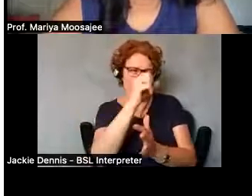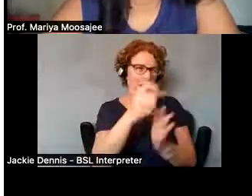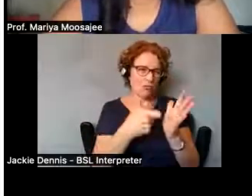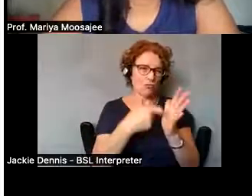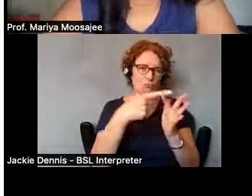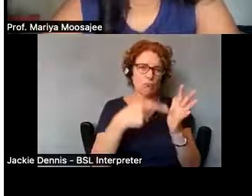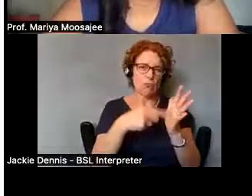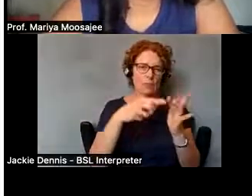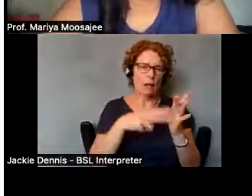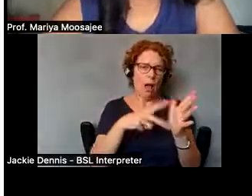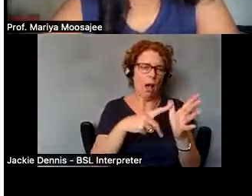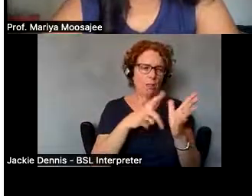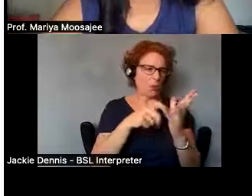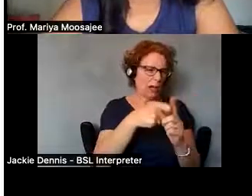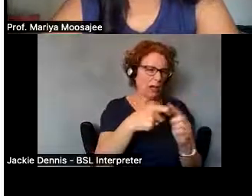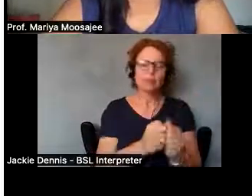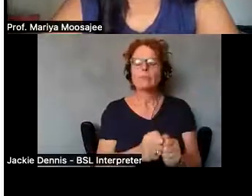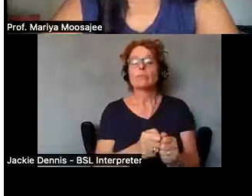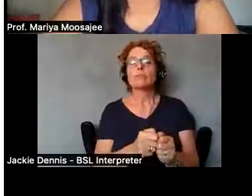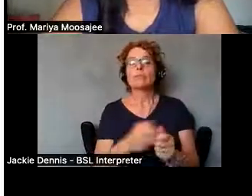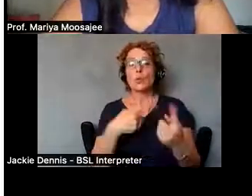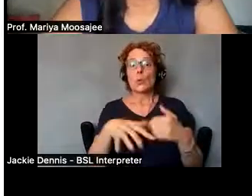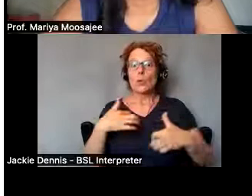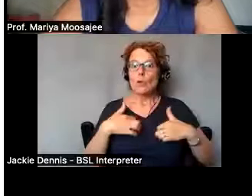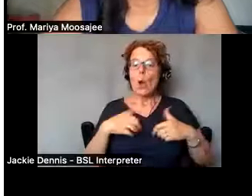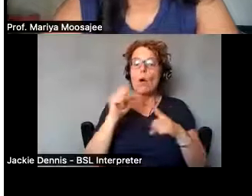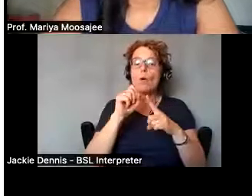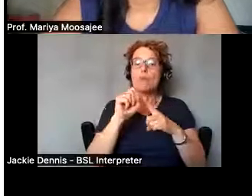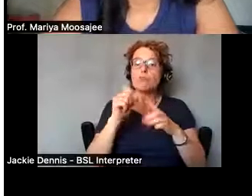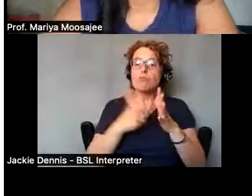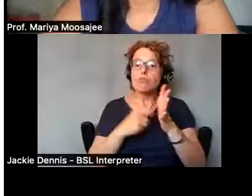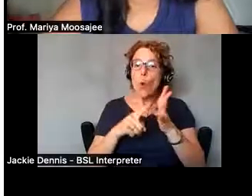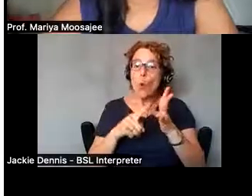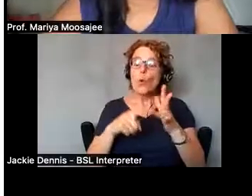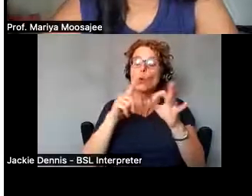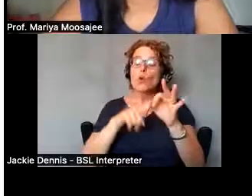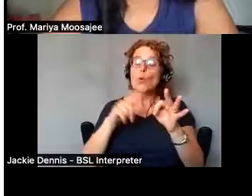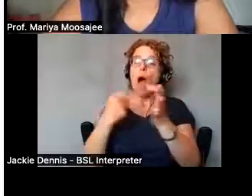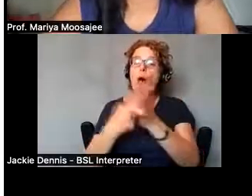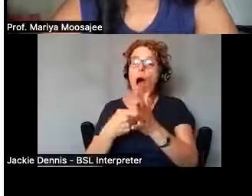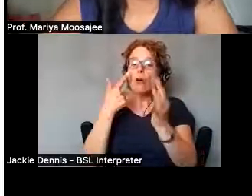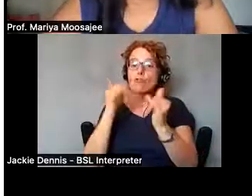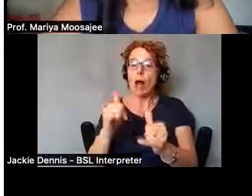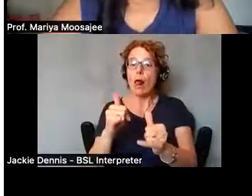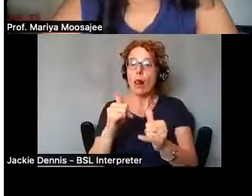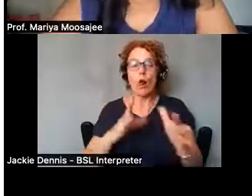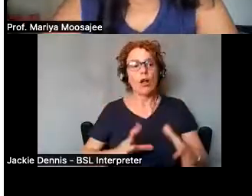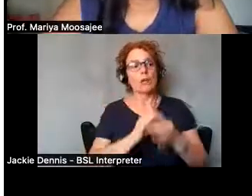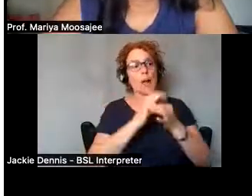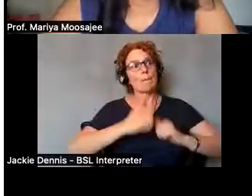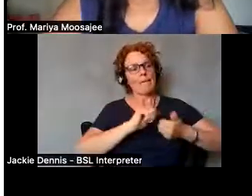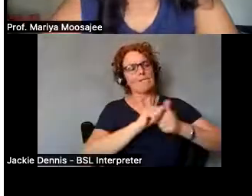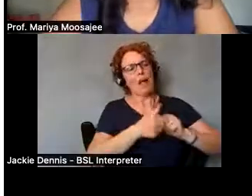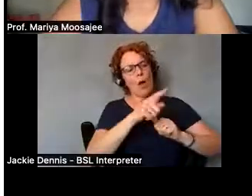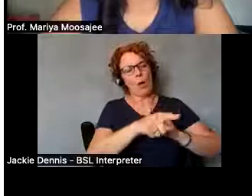in the ProQR trial, please can you contact my fellow? Her name is Paulina. She's lovely. She will